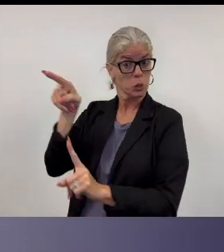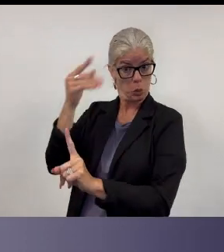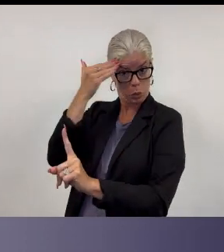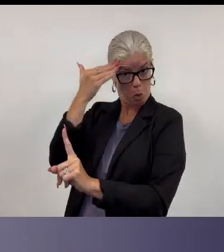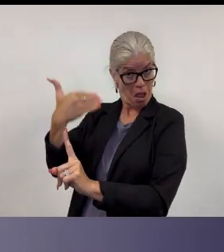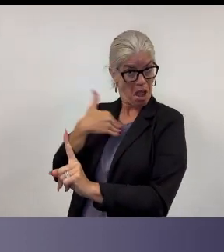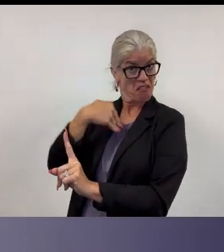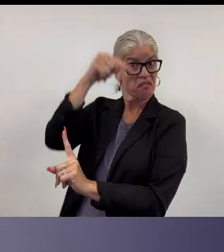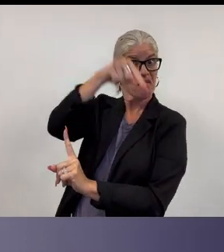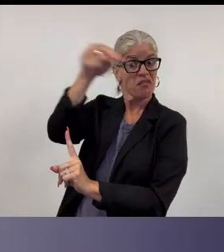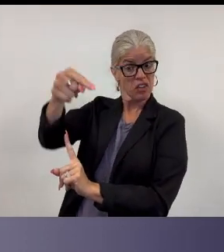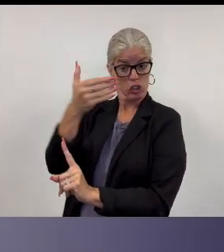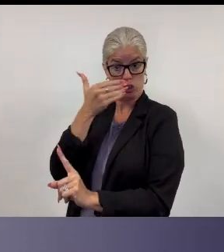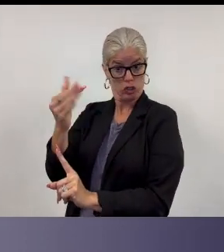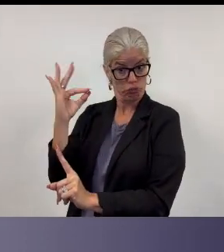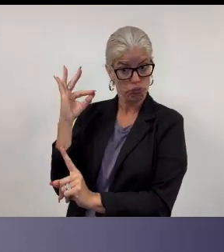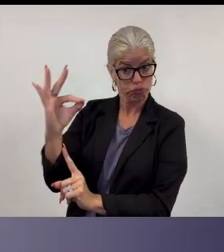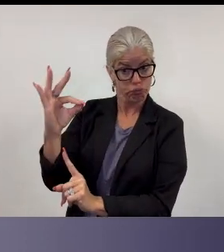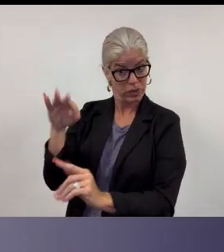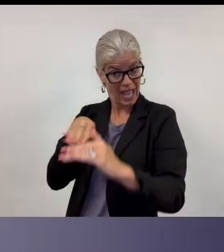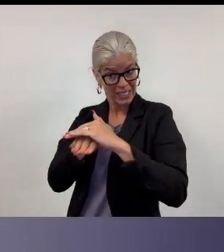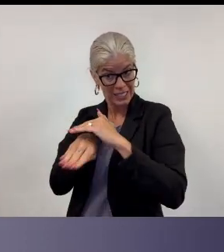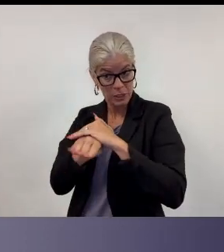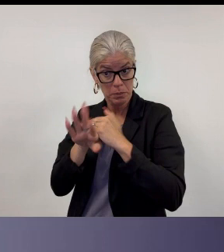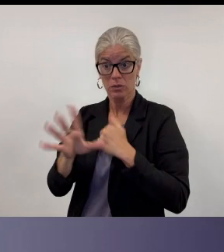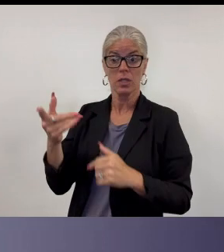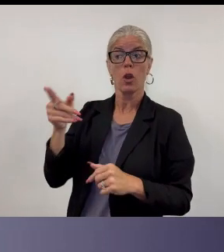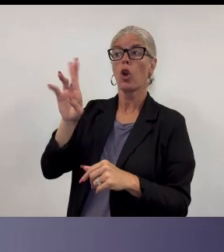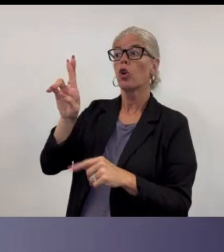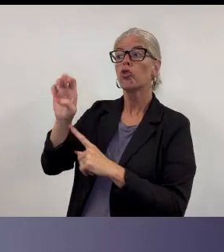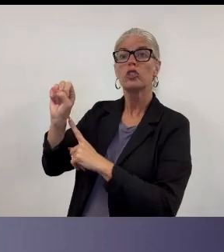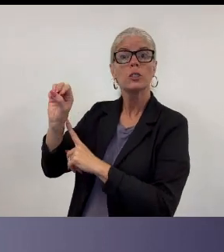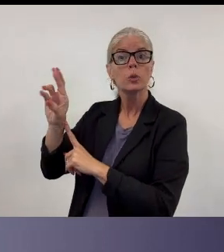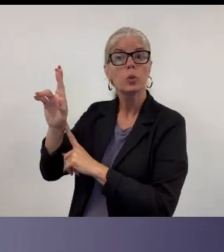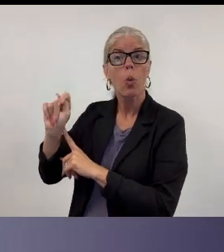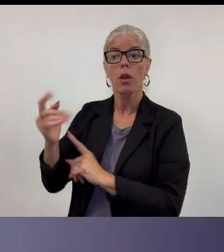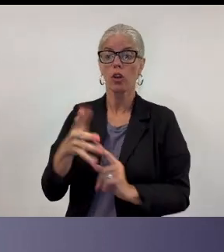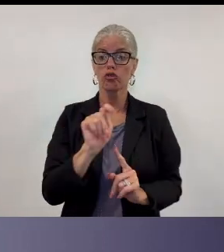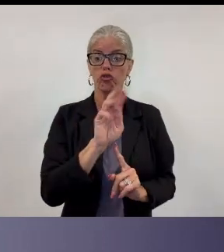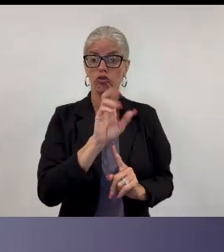any resorts and tropical destinations that you know of? And